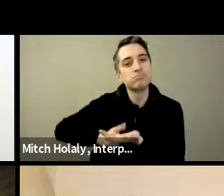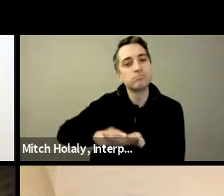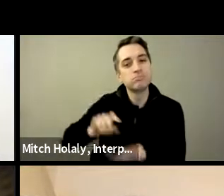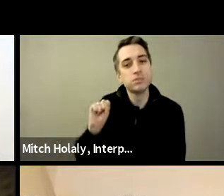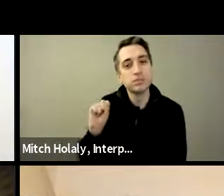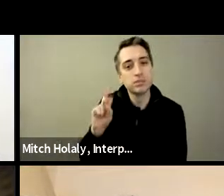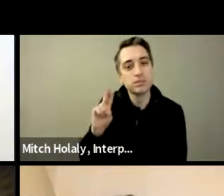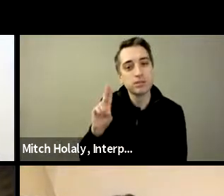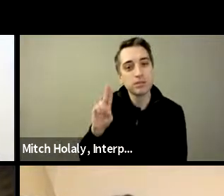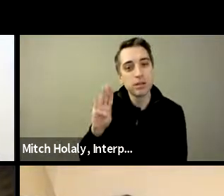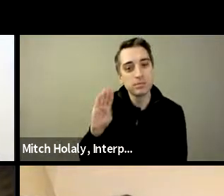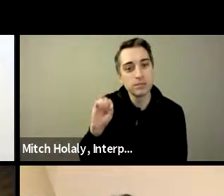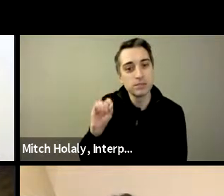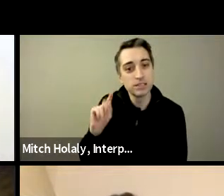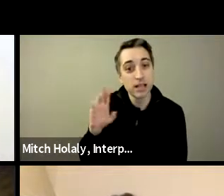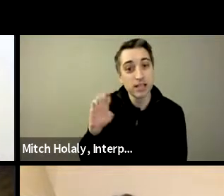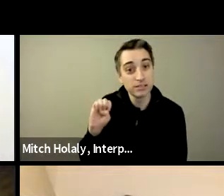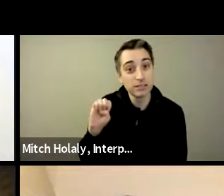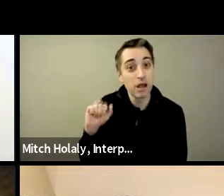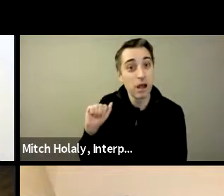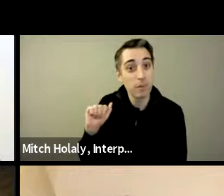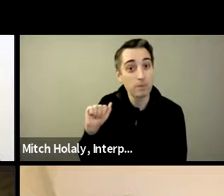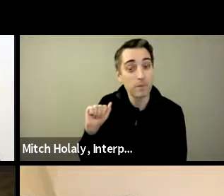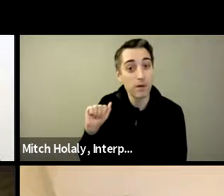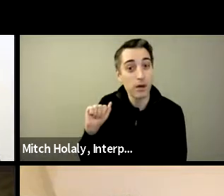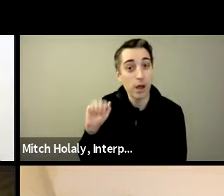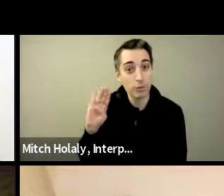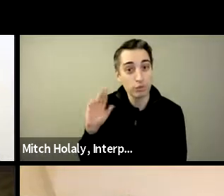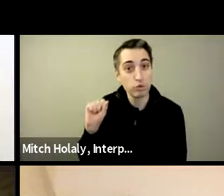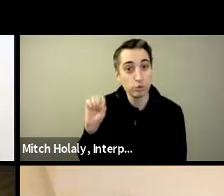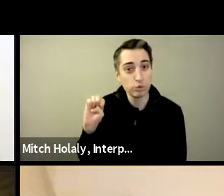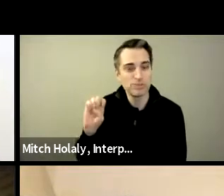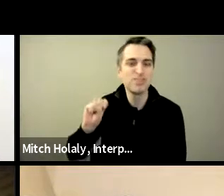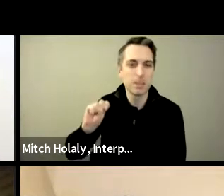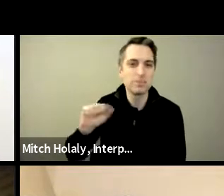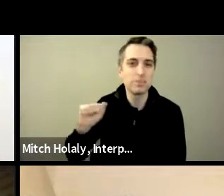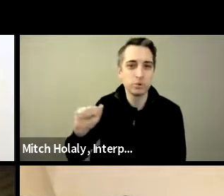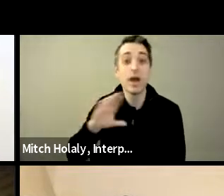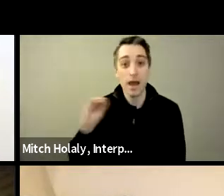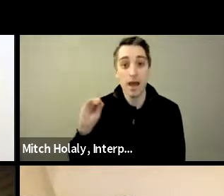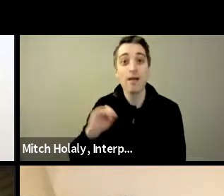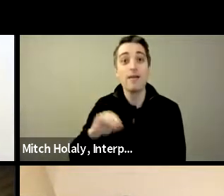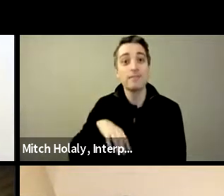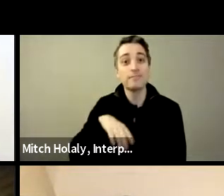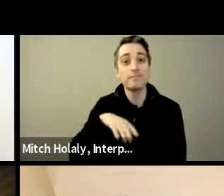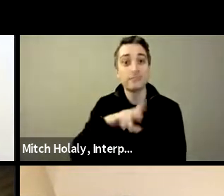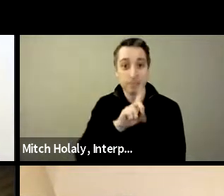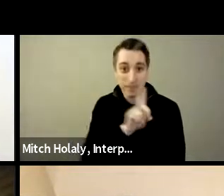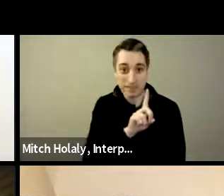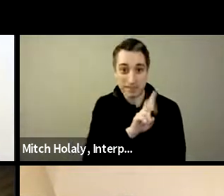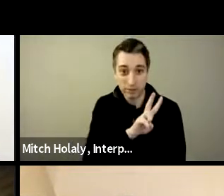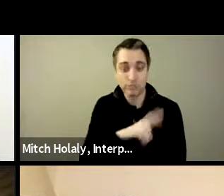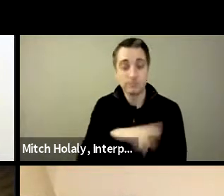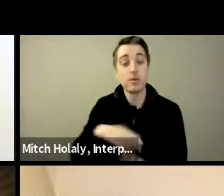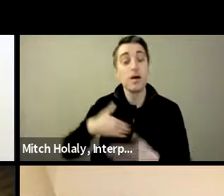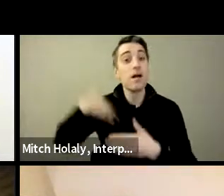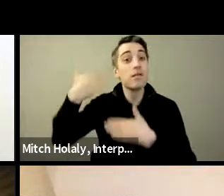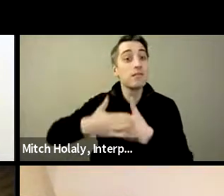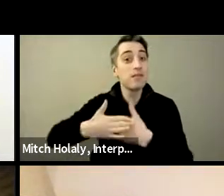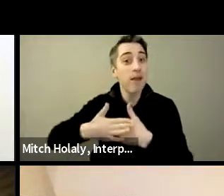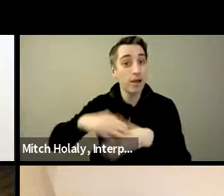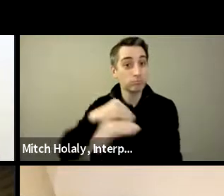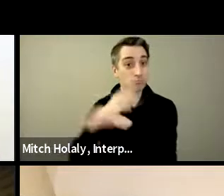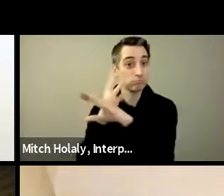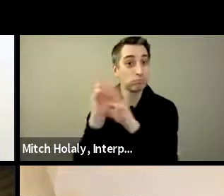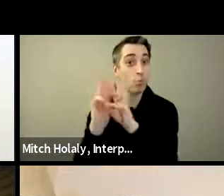abuse. And our next webinar is in the works now to address the vaccine. We are working